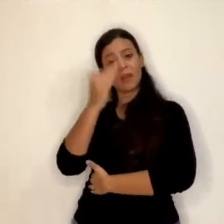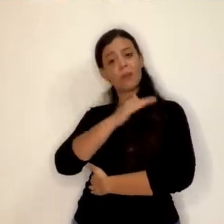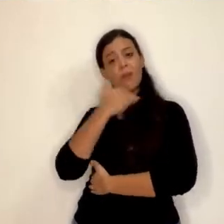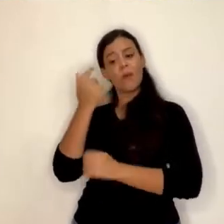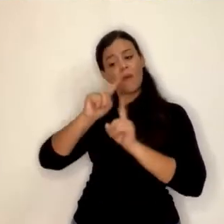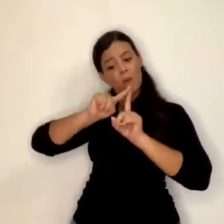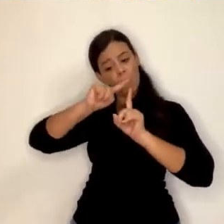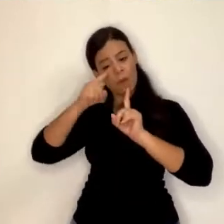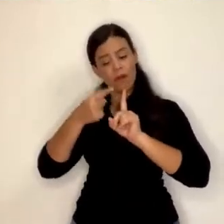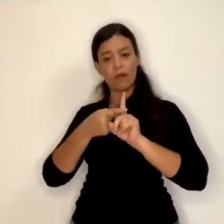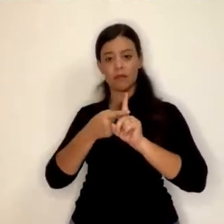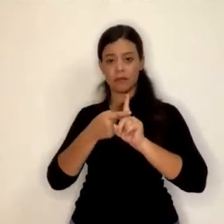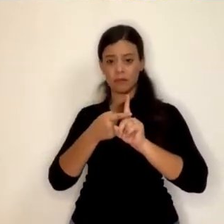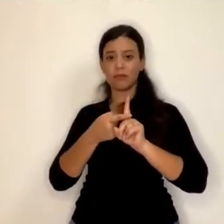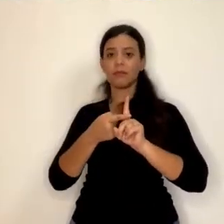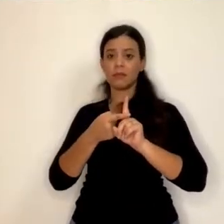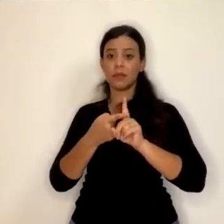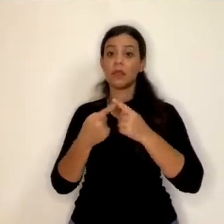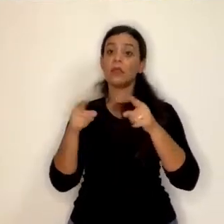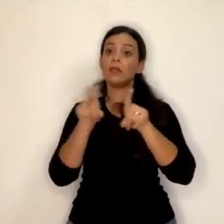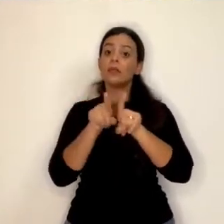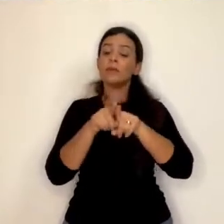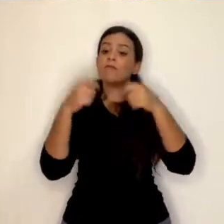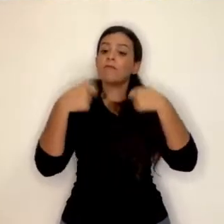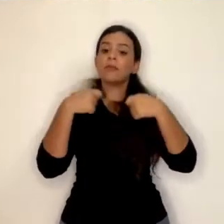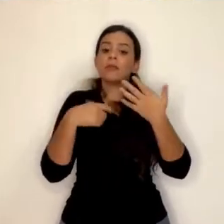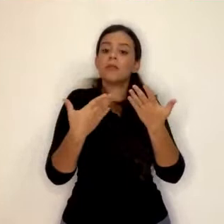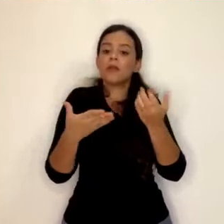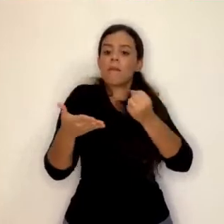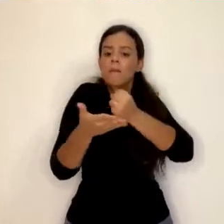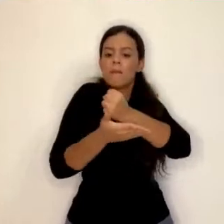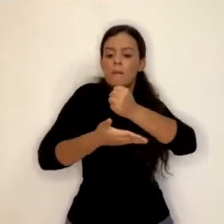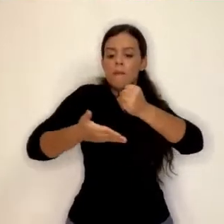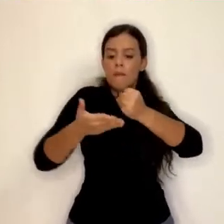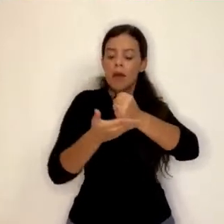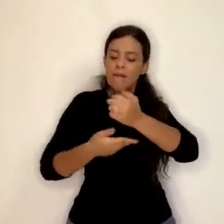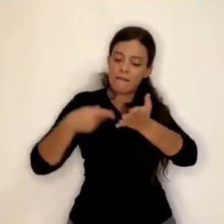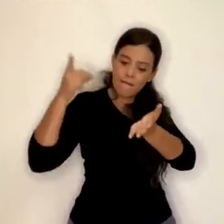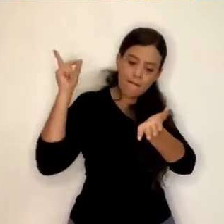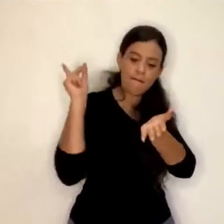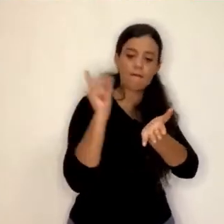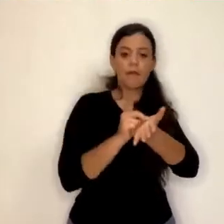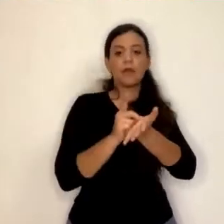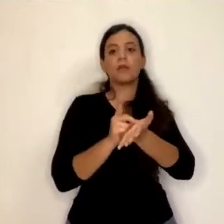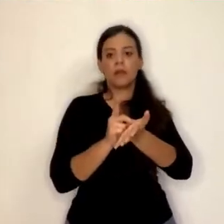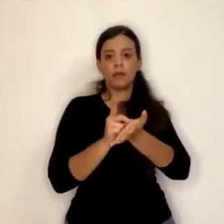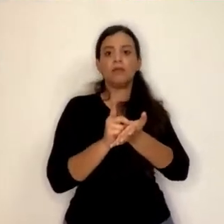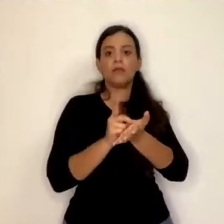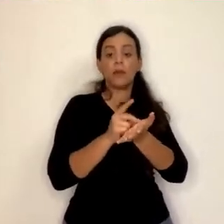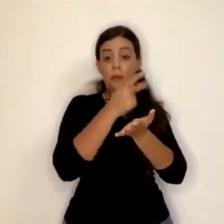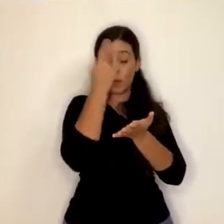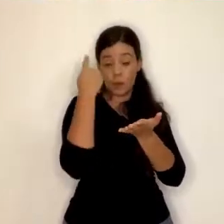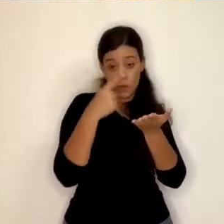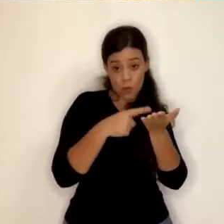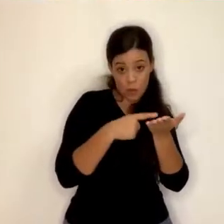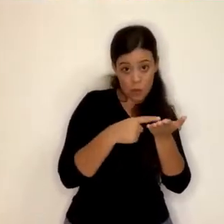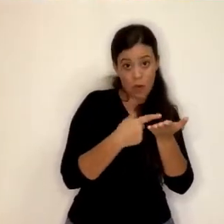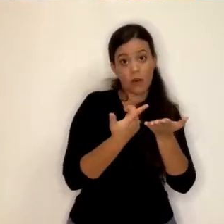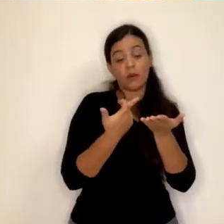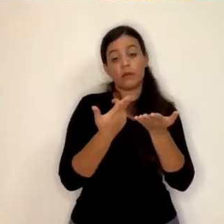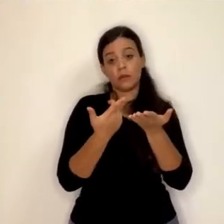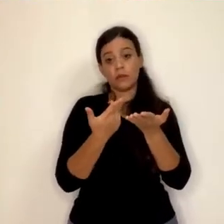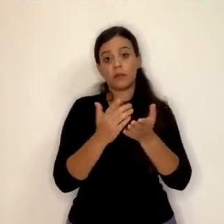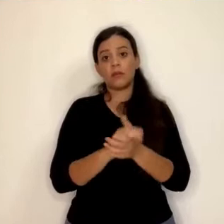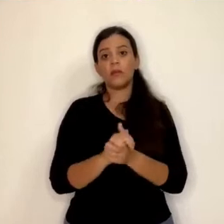black teenager, Kathleen, confronting fundamentalisms and stating a real commitment